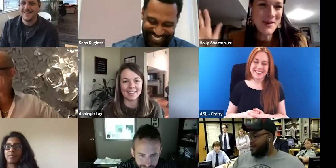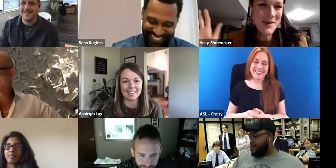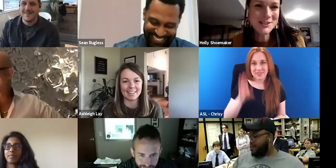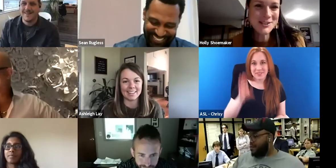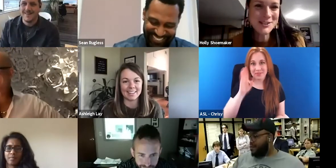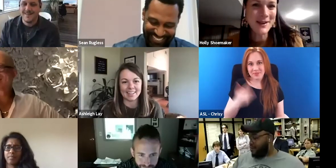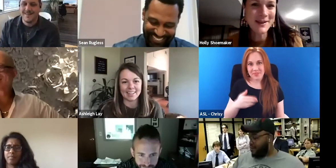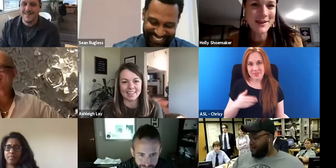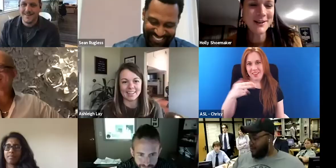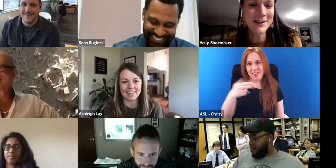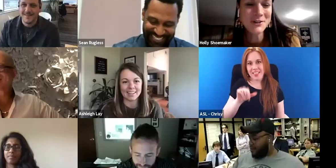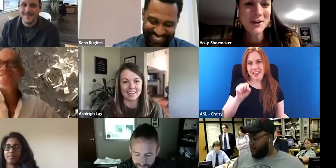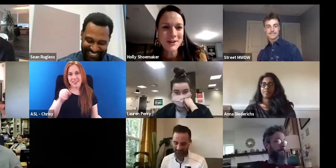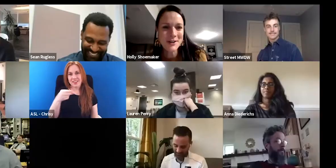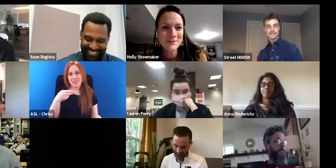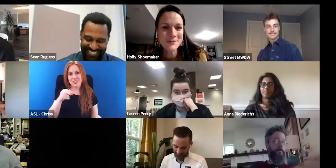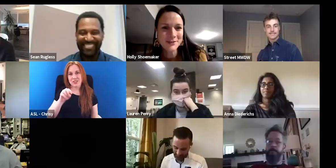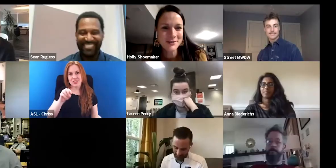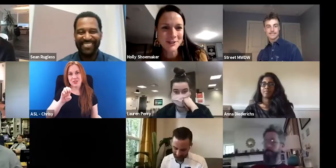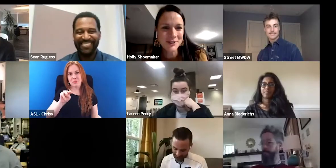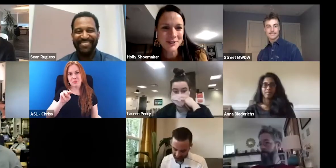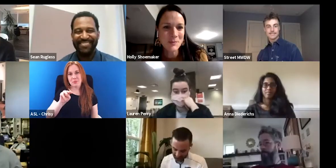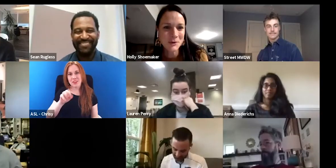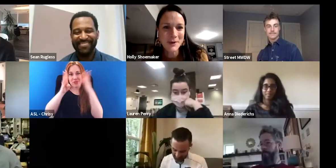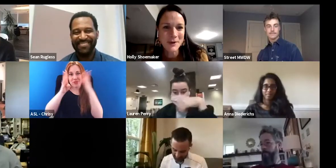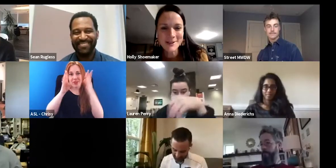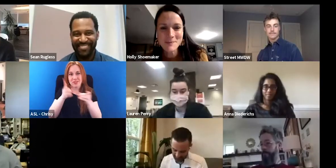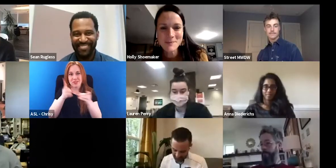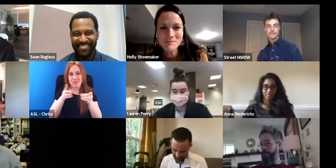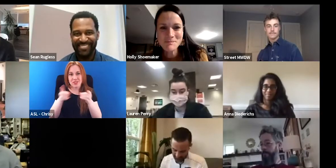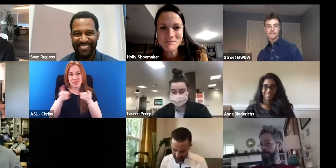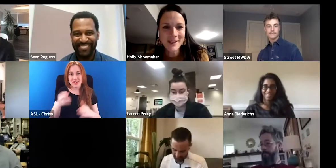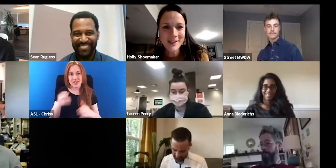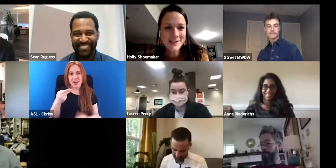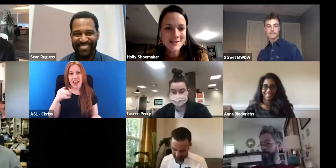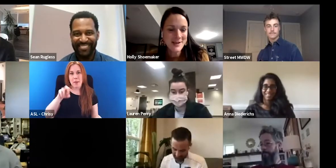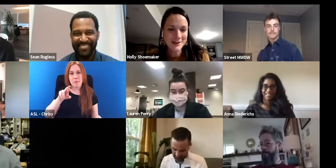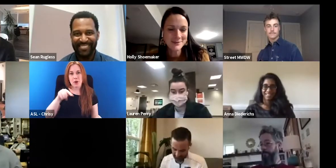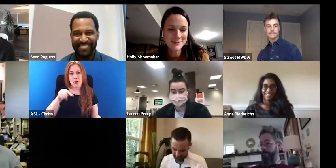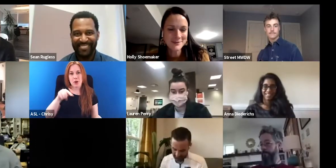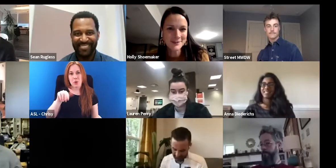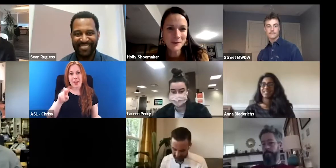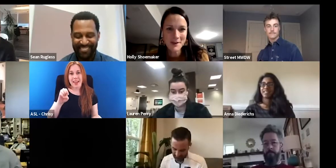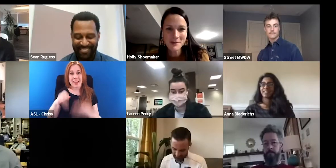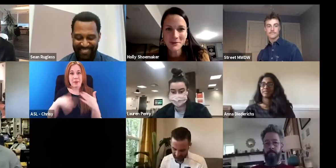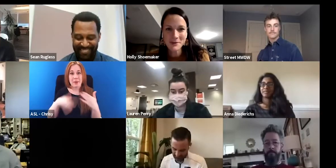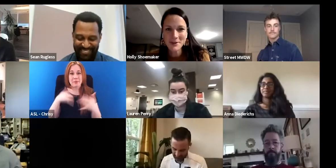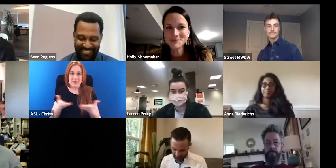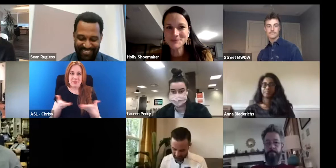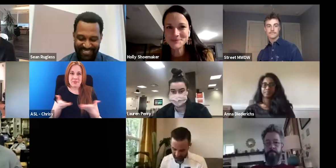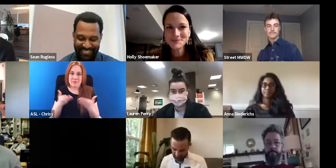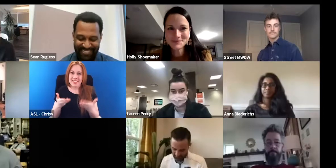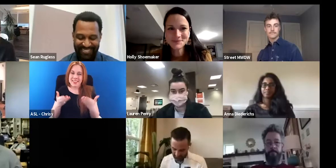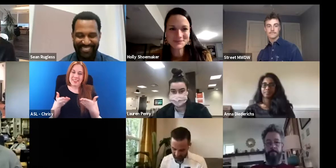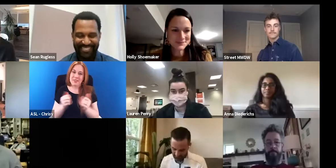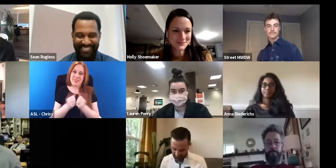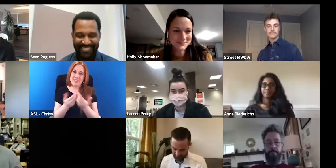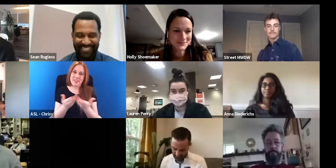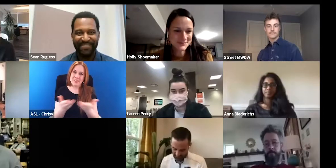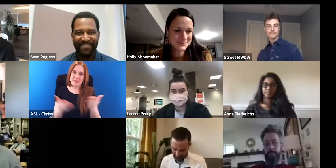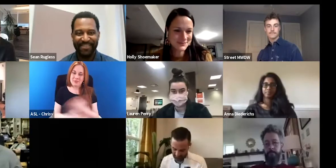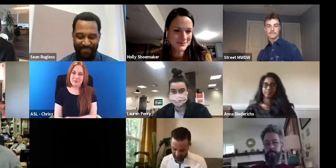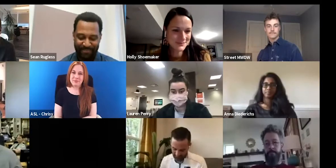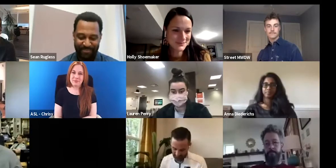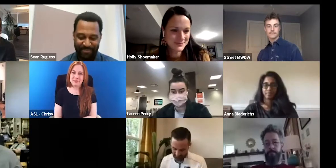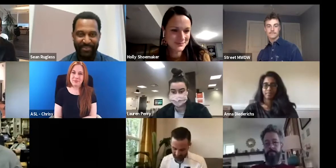I'm Holly Shoemaker, Creative Director at Hyperquake, and I'm excited to be here for this hour with everyone here. All